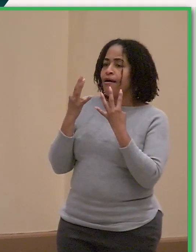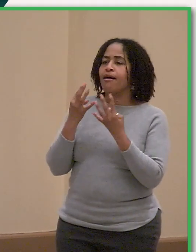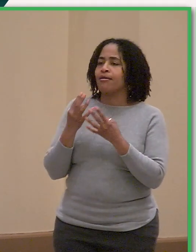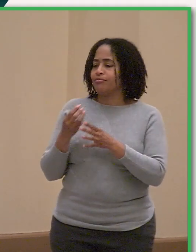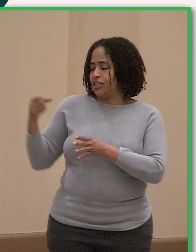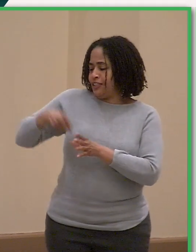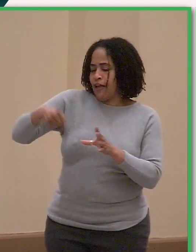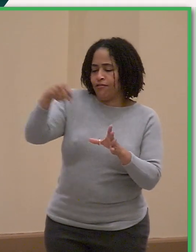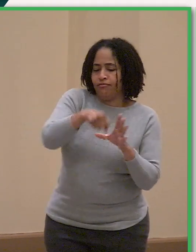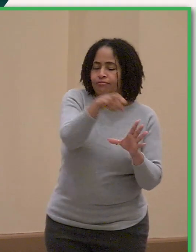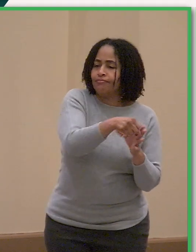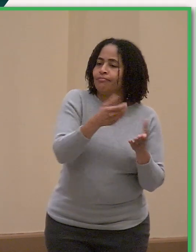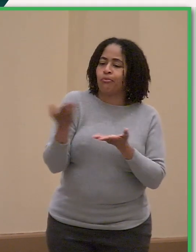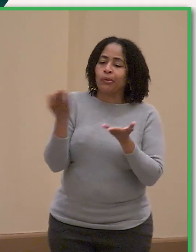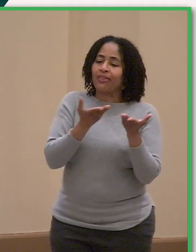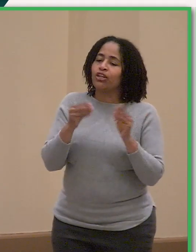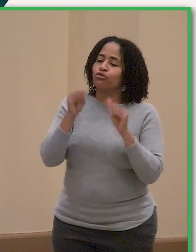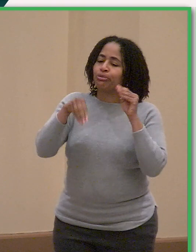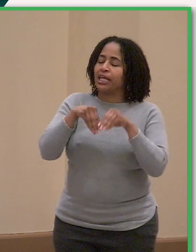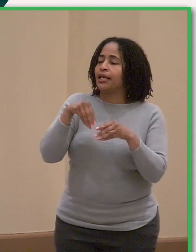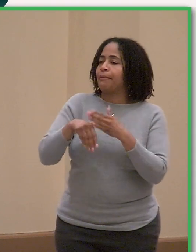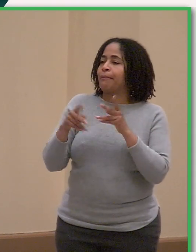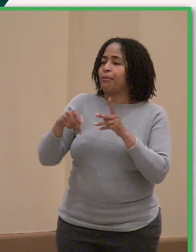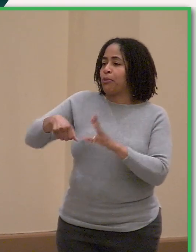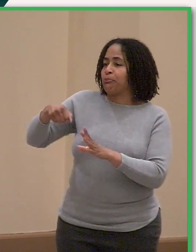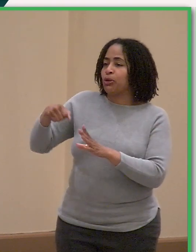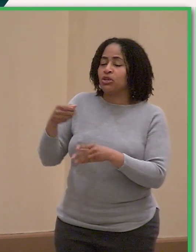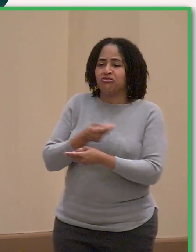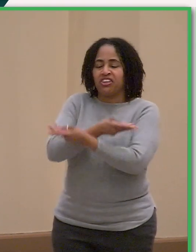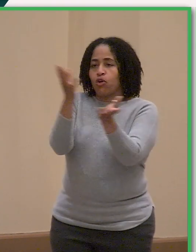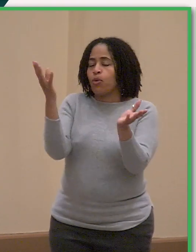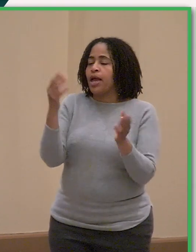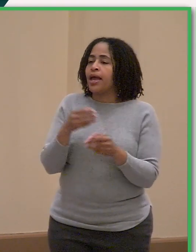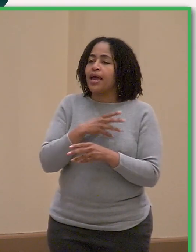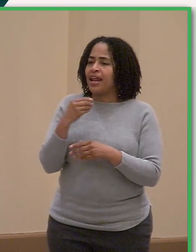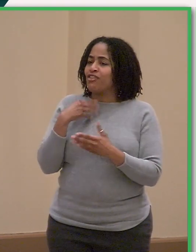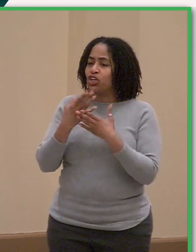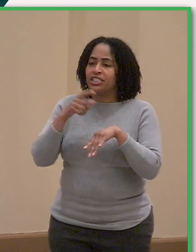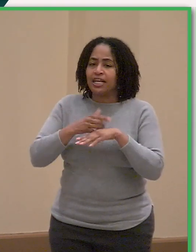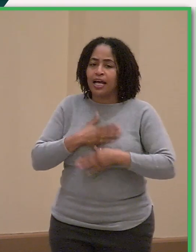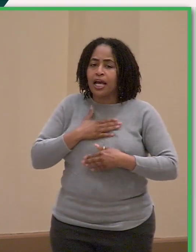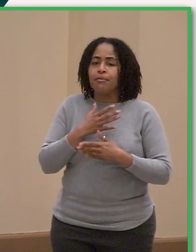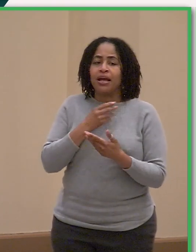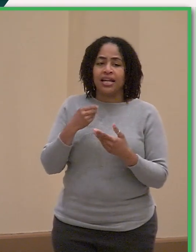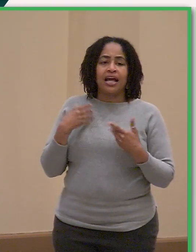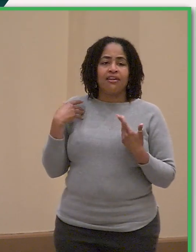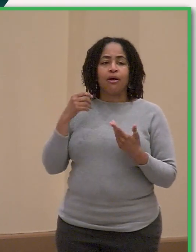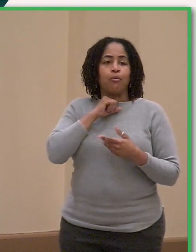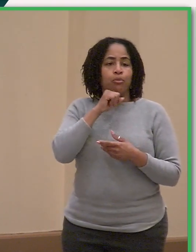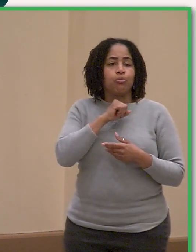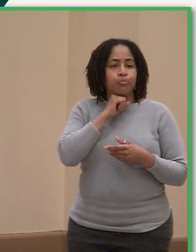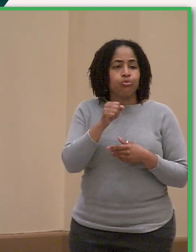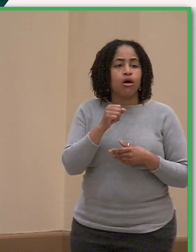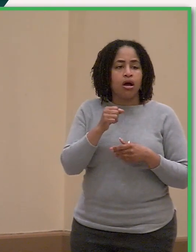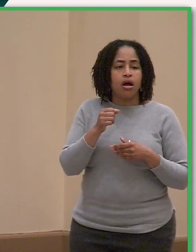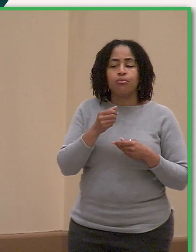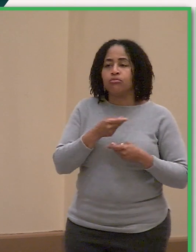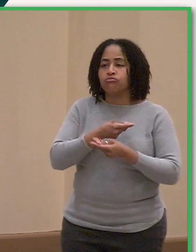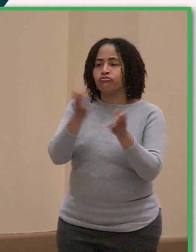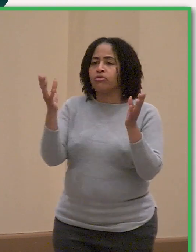with us and, you know, have a good time. And I just actually did last Saturday a prom haul, so I collect free prom dresses as